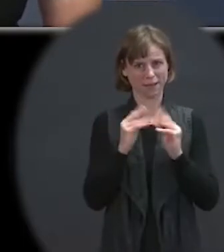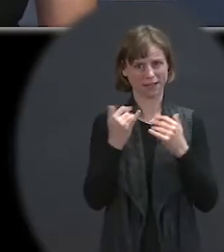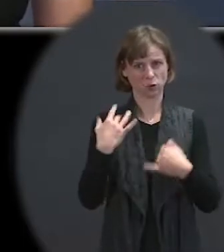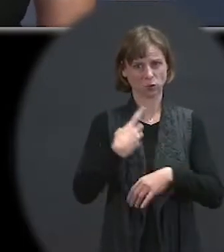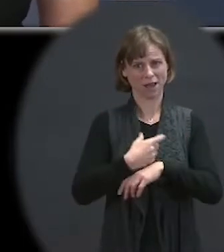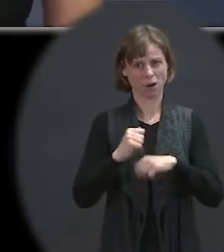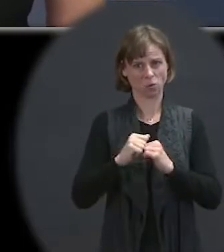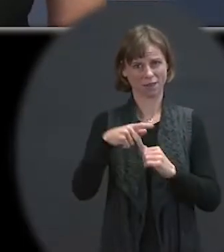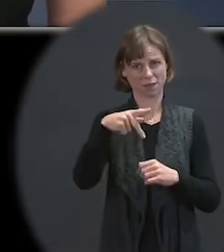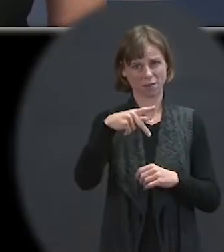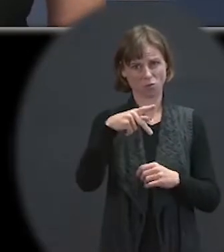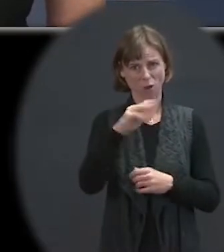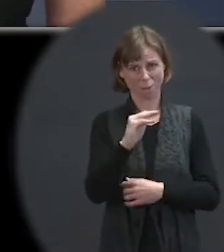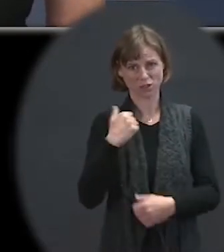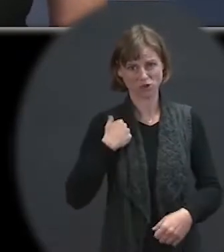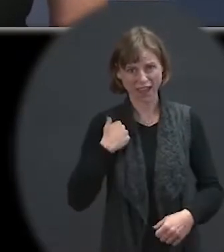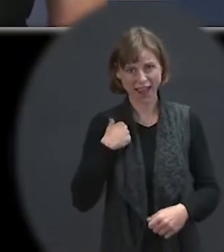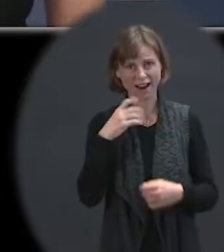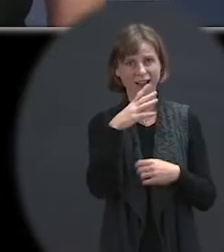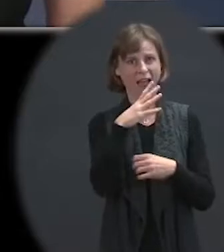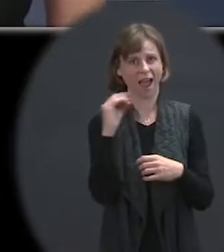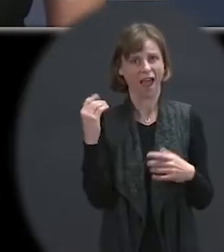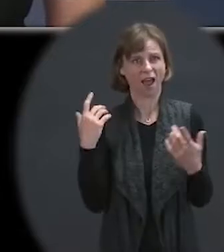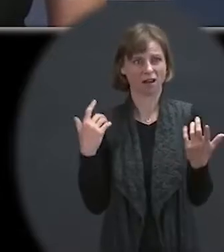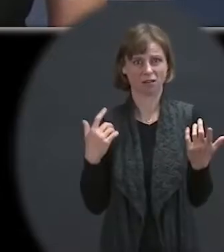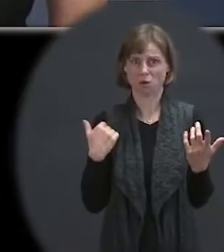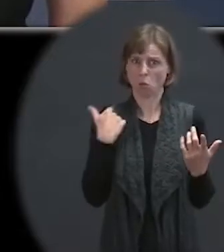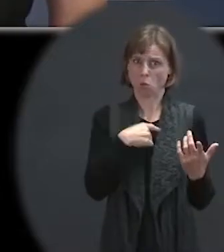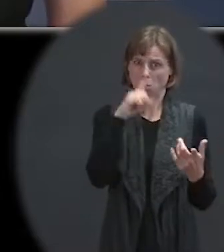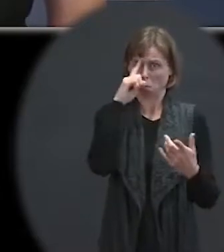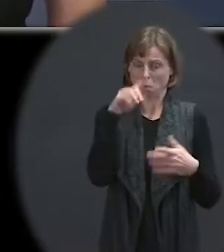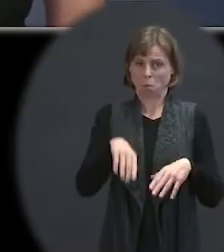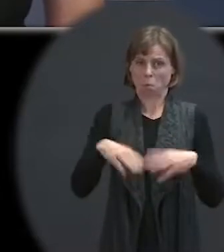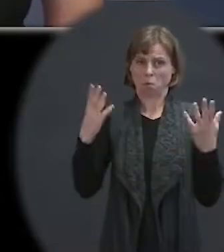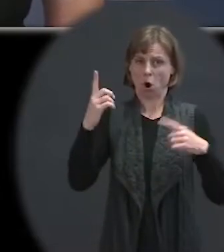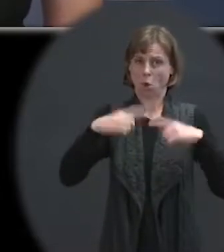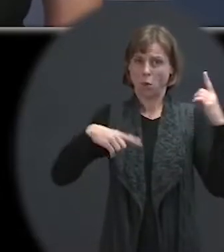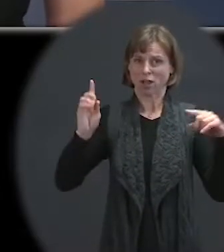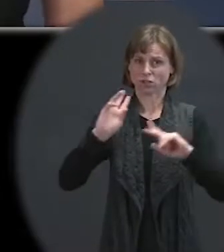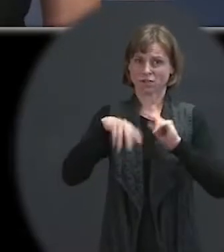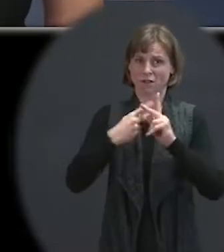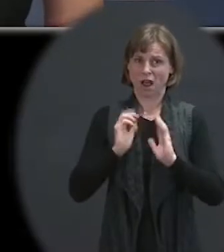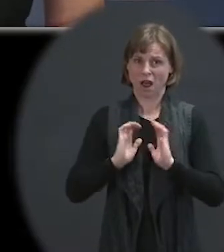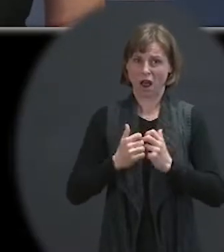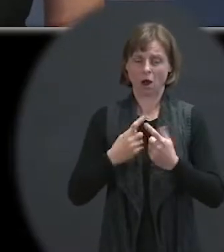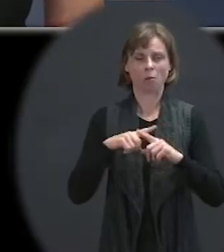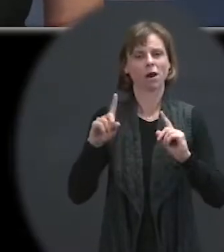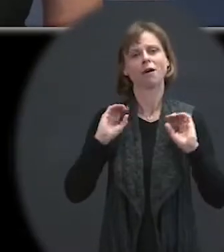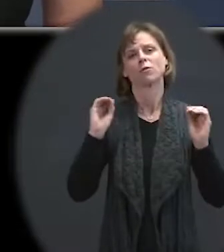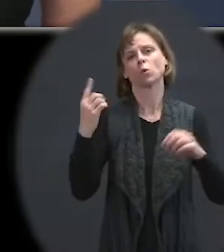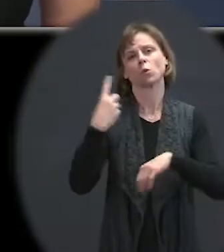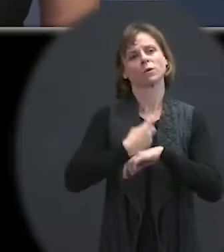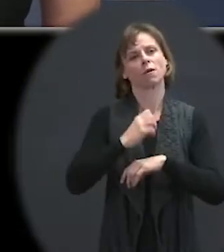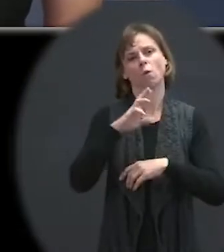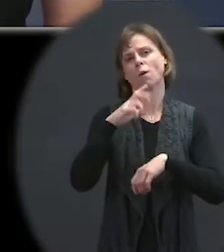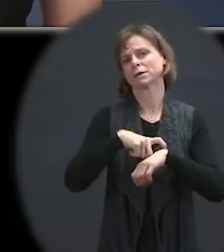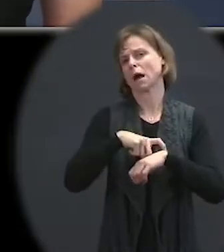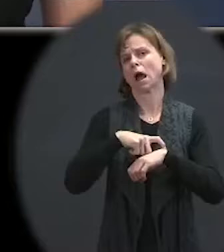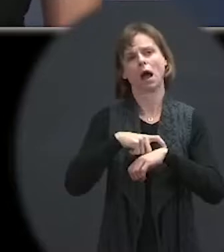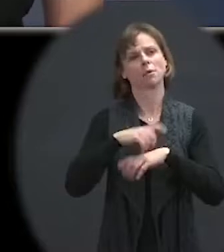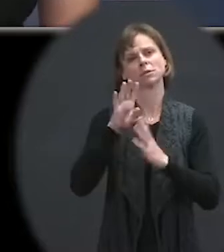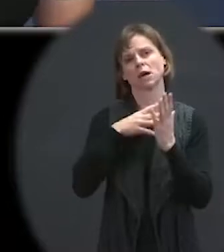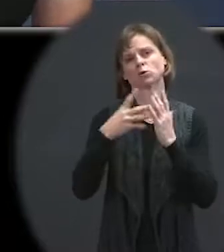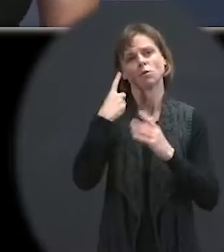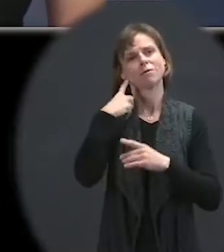of Canada, and we're certainly open to a range of formats. I don't have any update on a date or a timeline for a joint address.